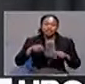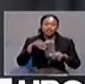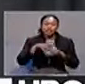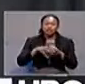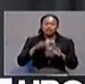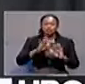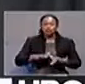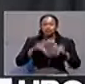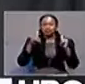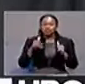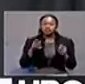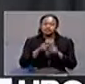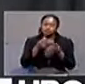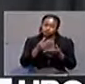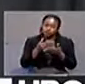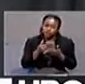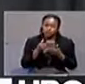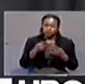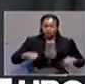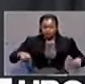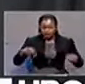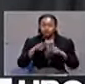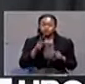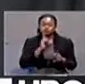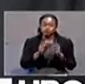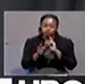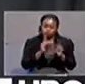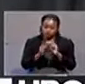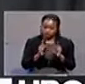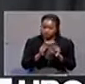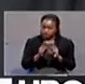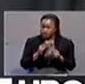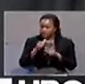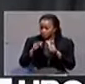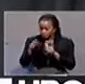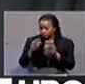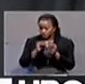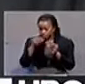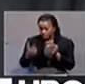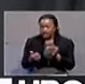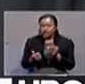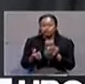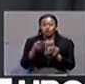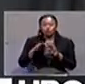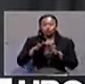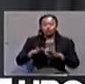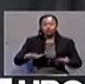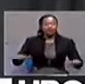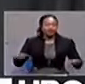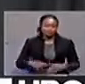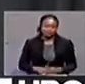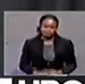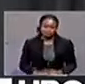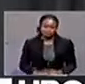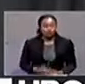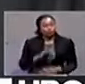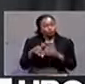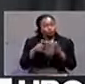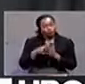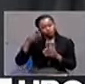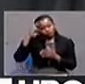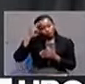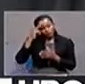to talk about this son of the soil, whom we all fondly remember.